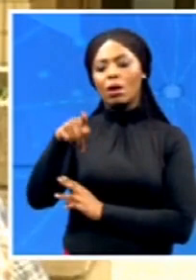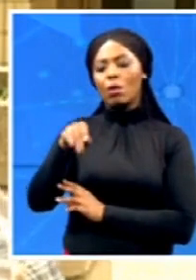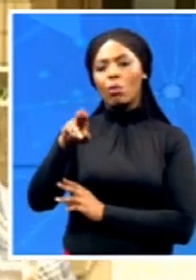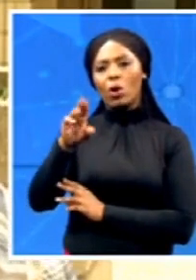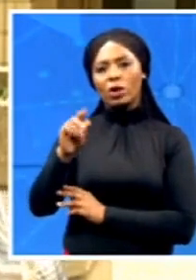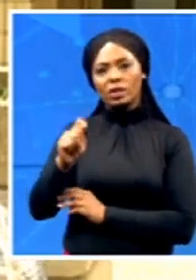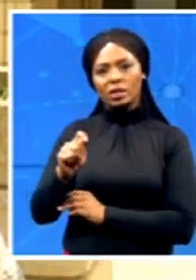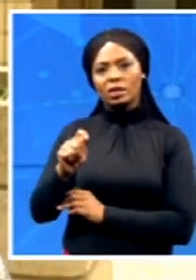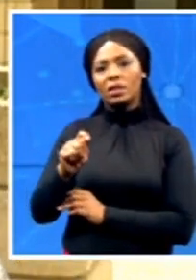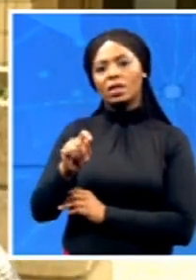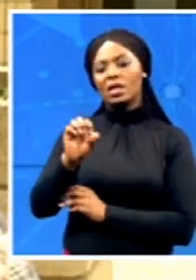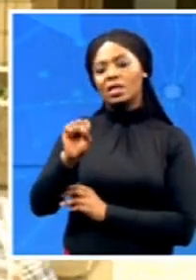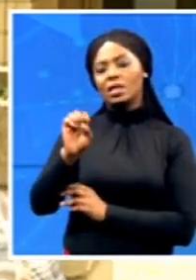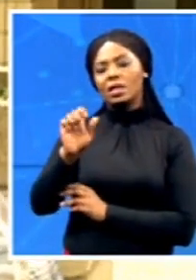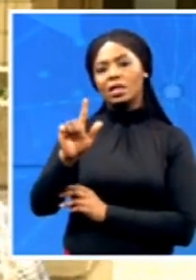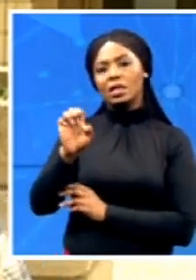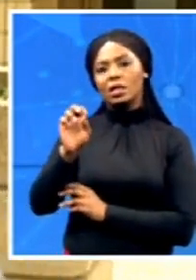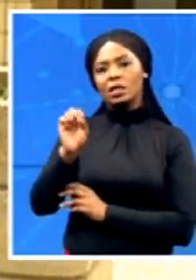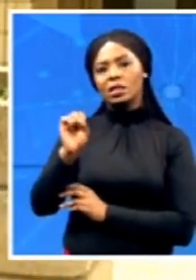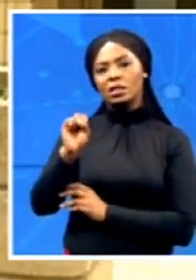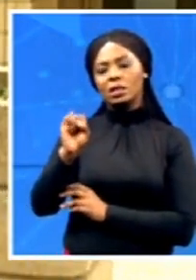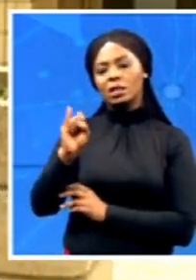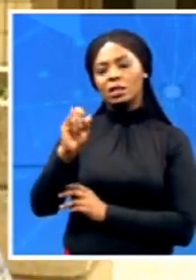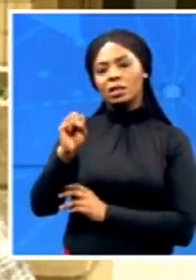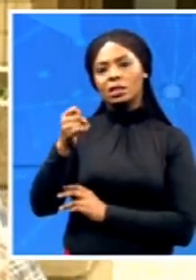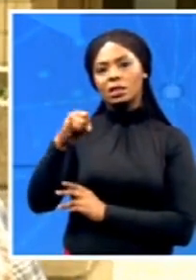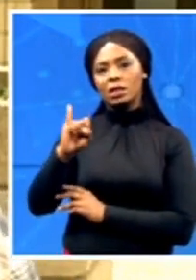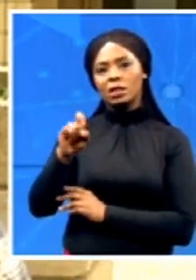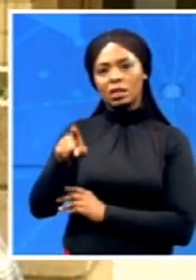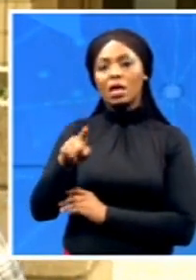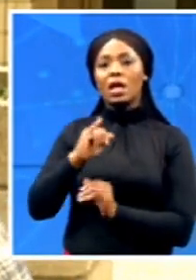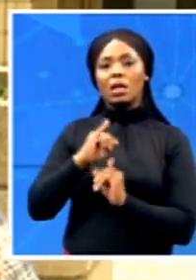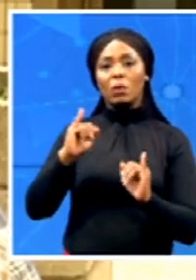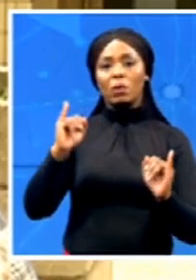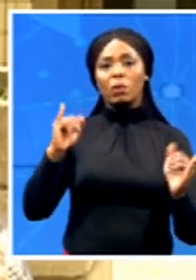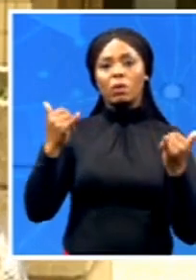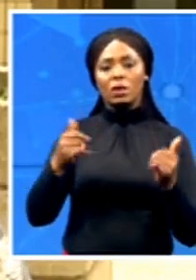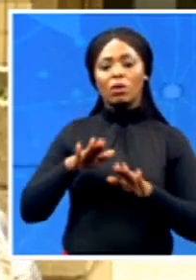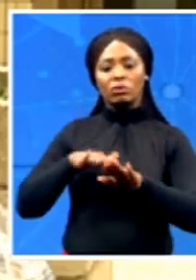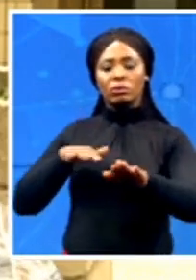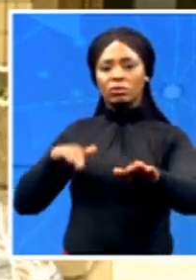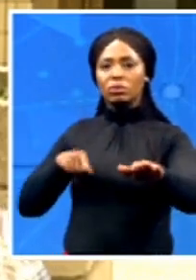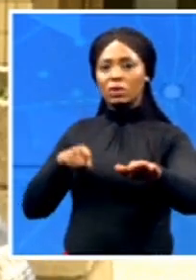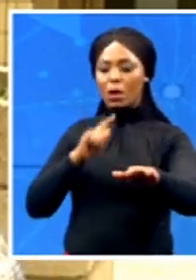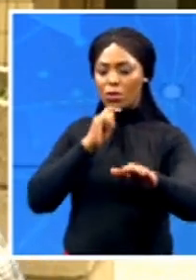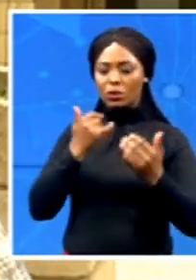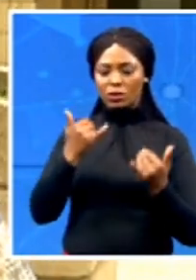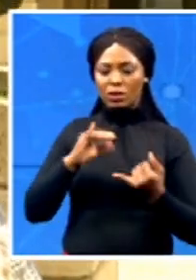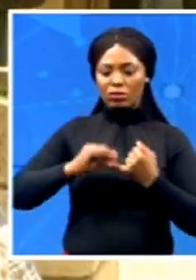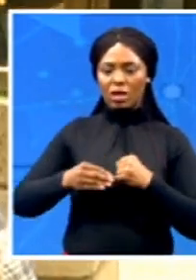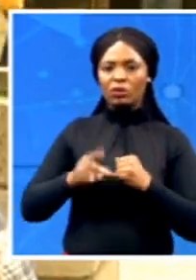very congested, I can tell you that much. And I've had a chance this morning to speak to some of the commuters coming from different